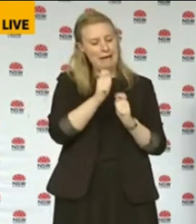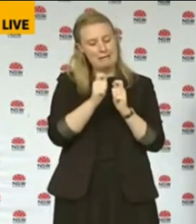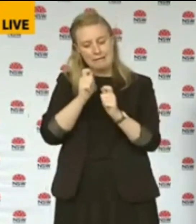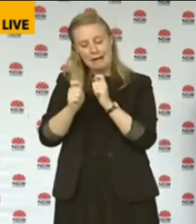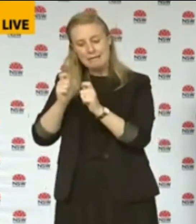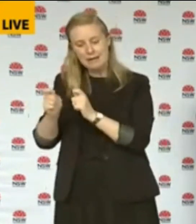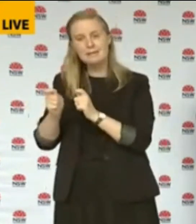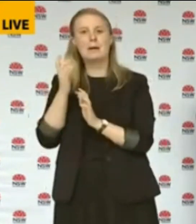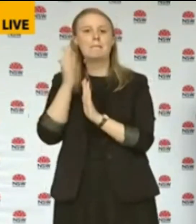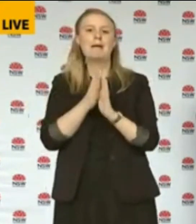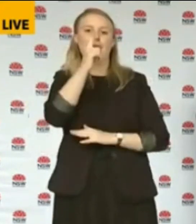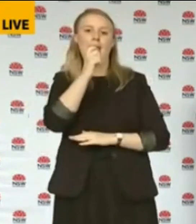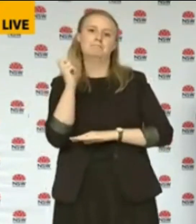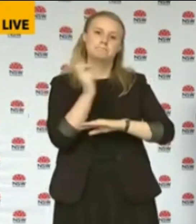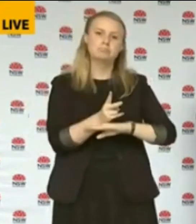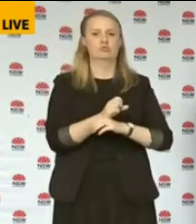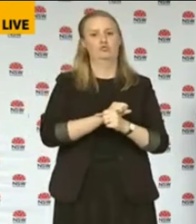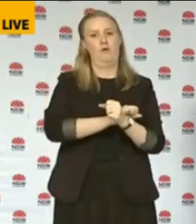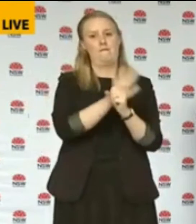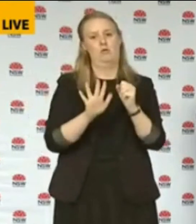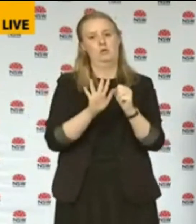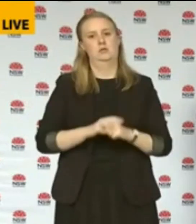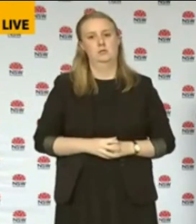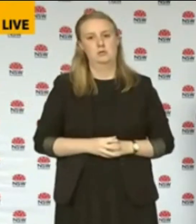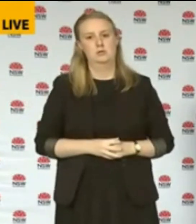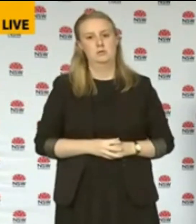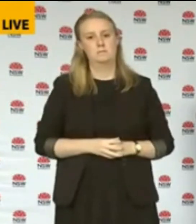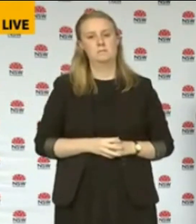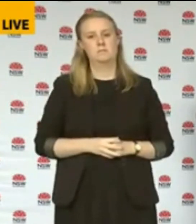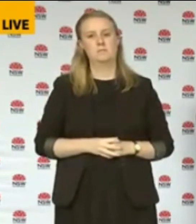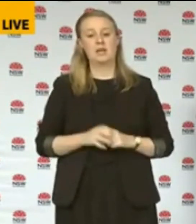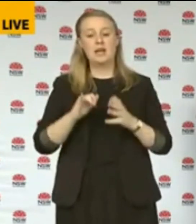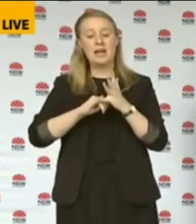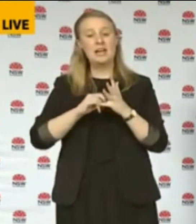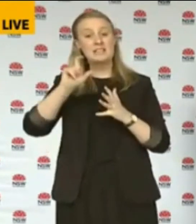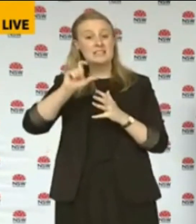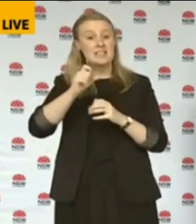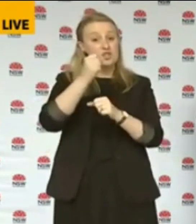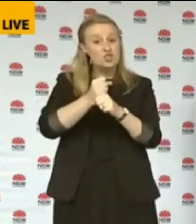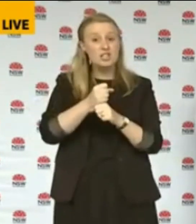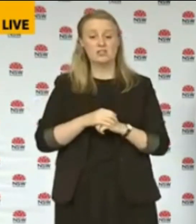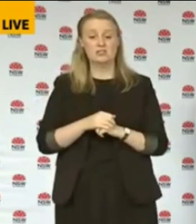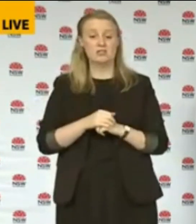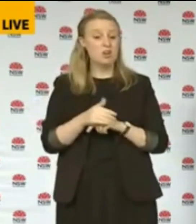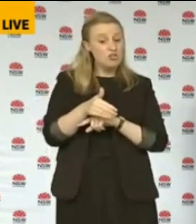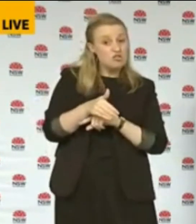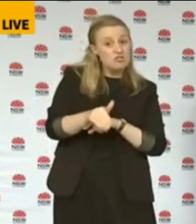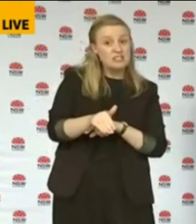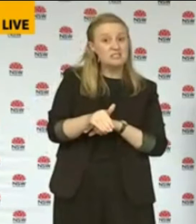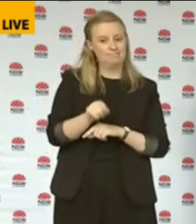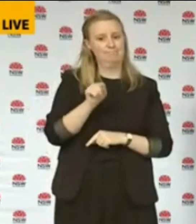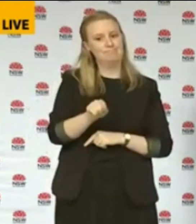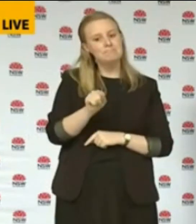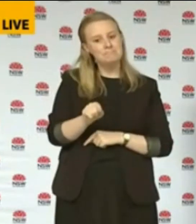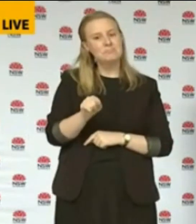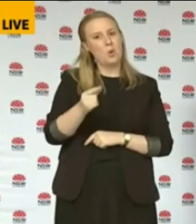do it. Obviously, the SCG and the test is one of the great moments